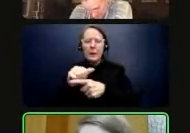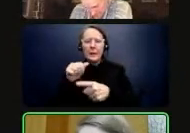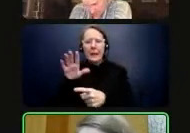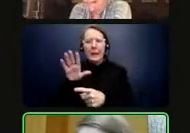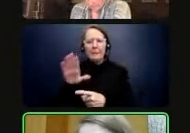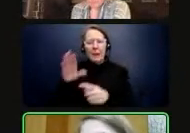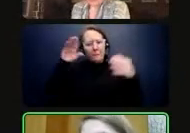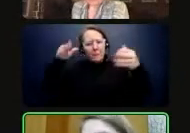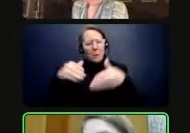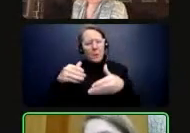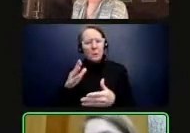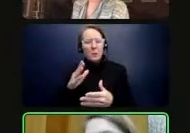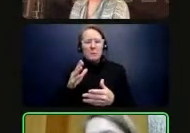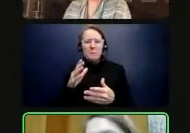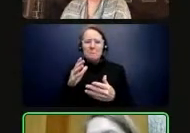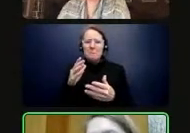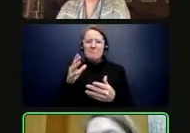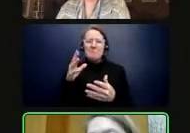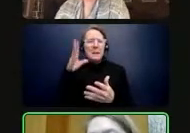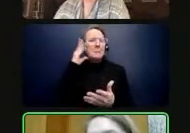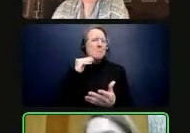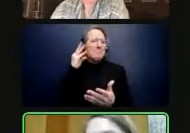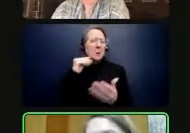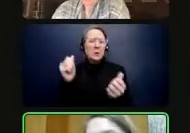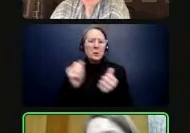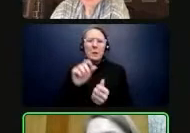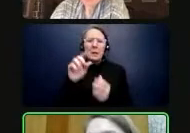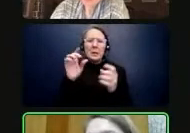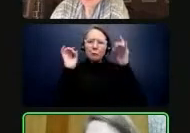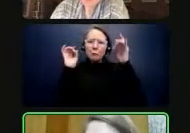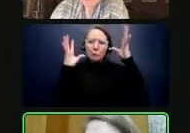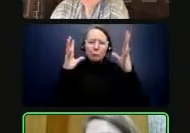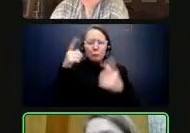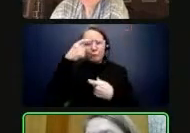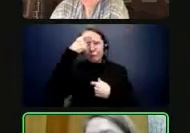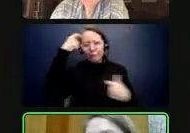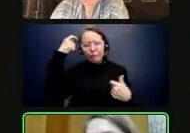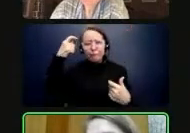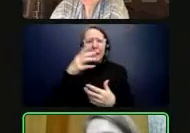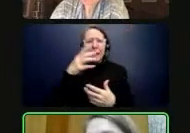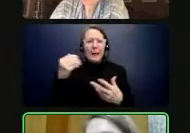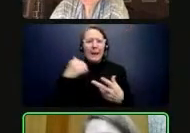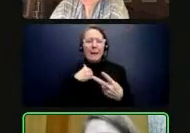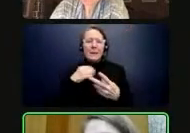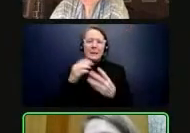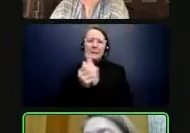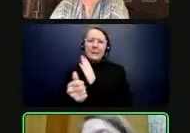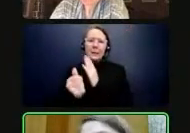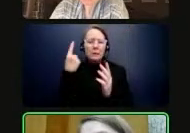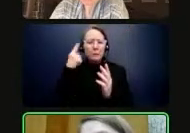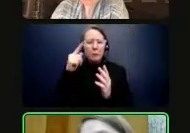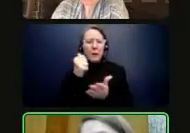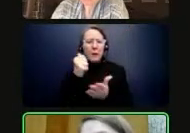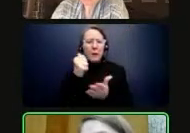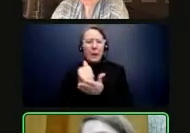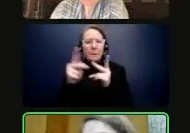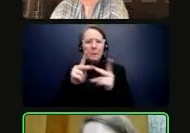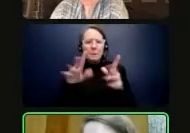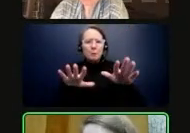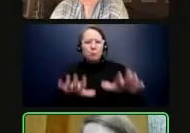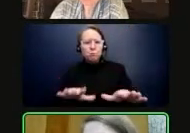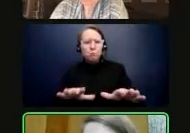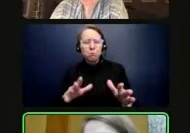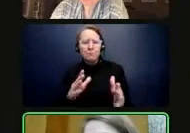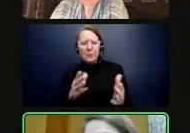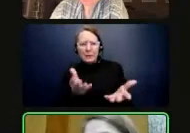being trauma-informed, in having de-escalation skills so that they will be excellent at their interactions